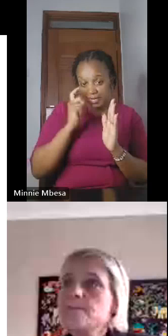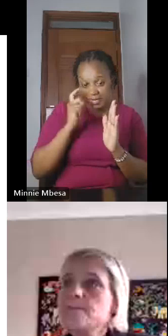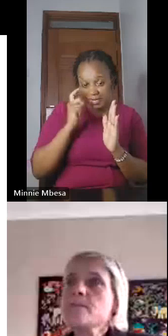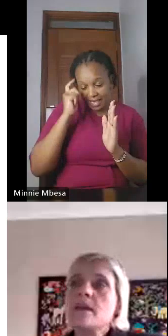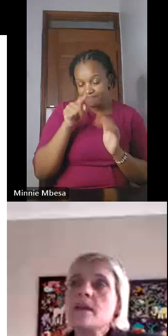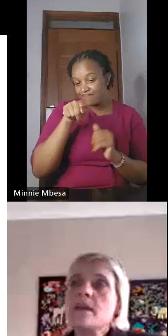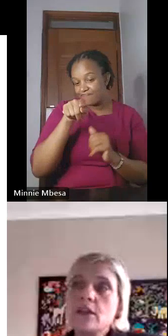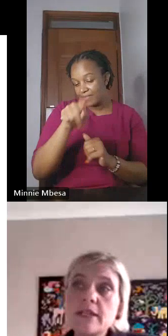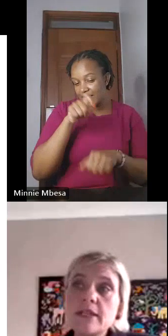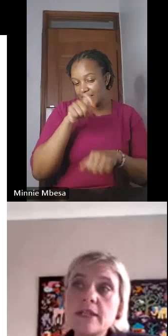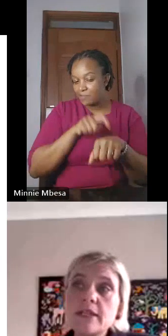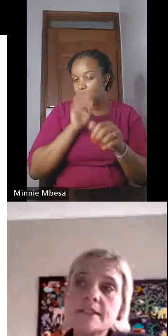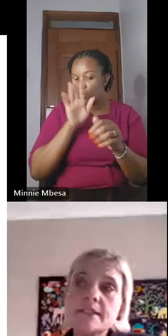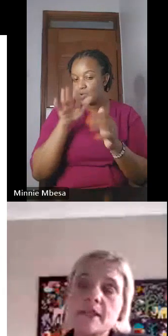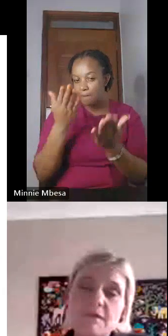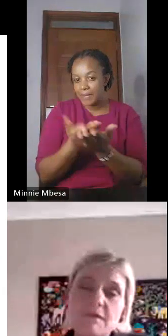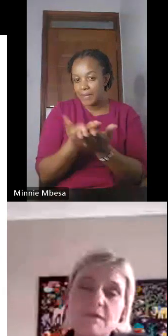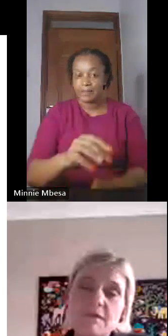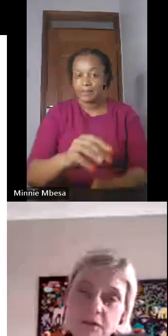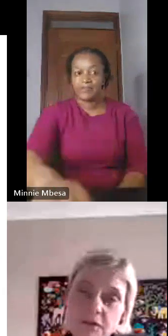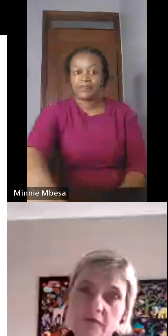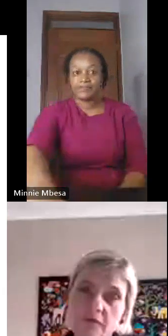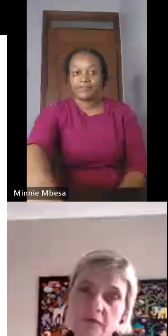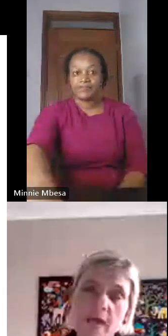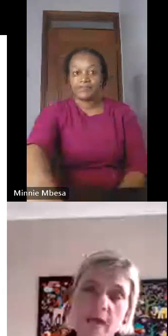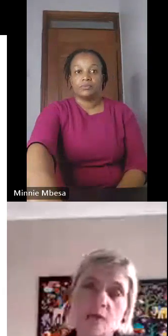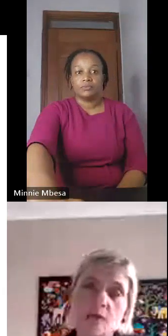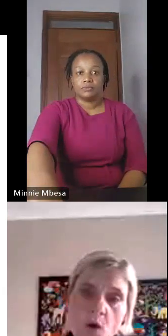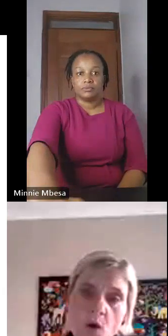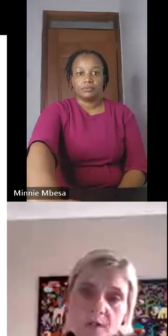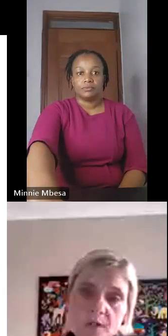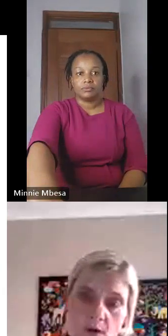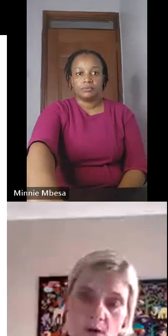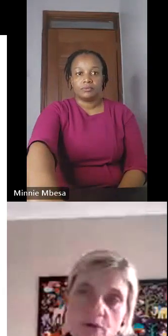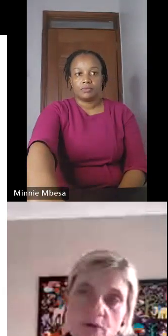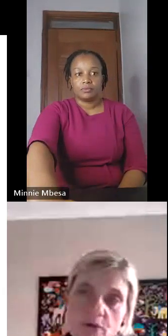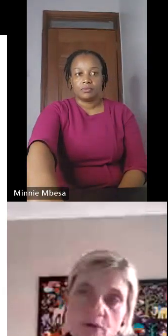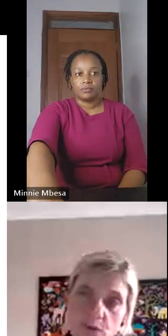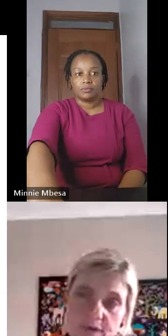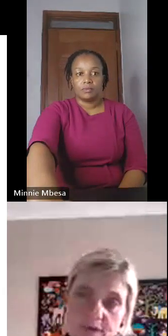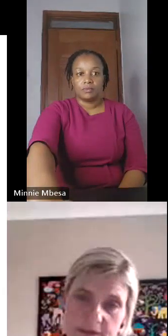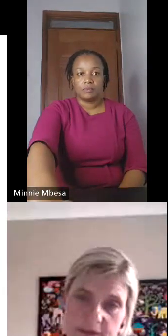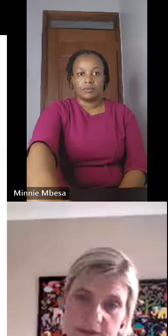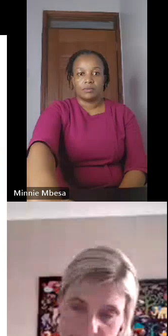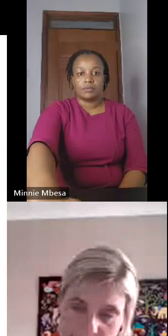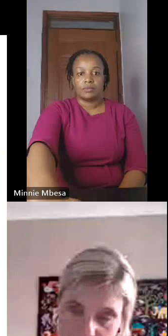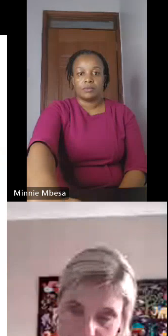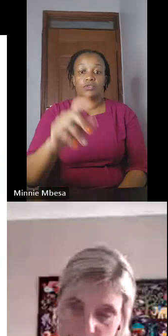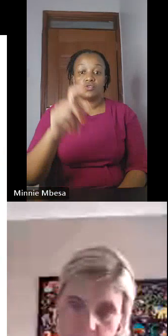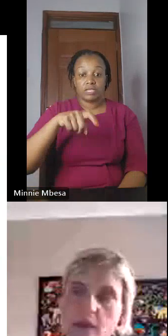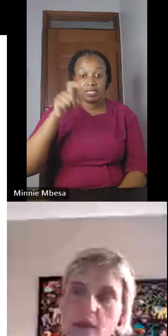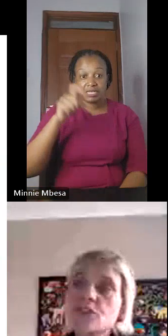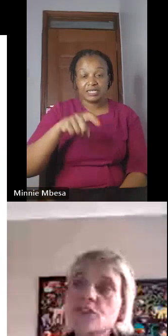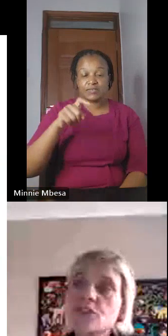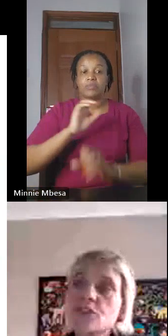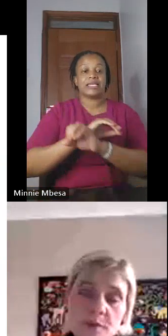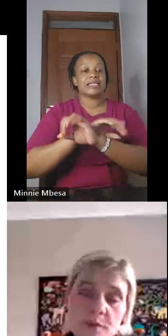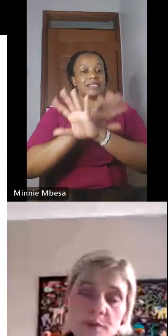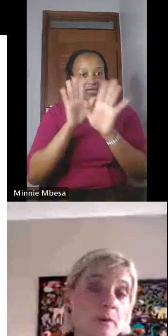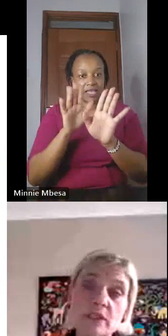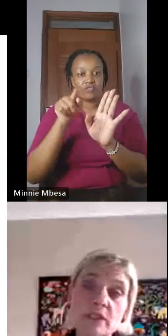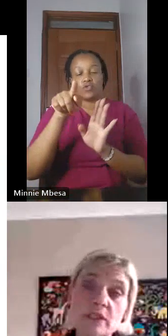application. You need to be very thoughtful about what course you want to study.